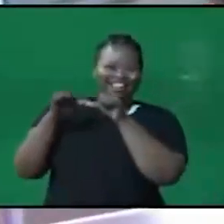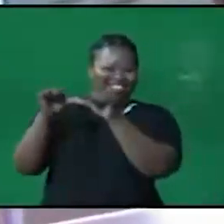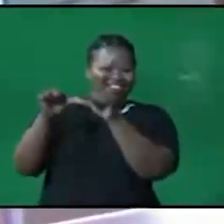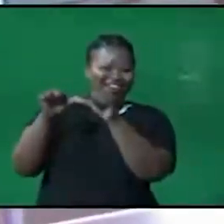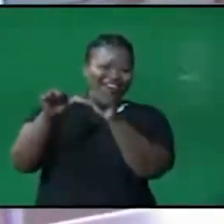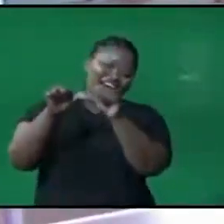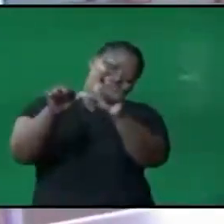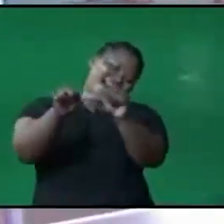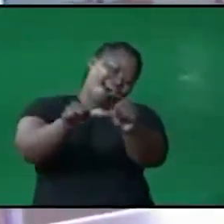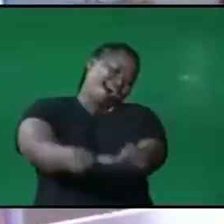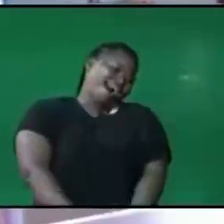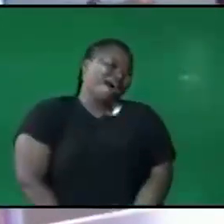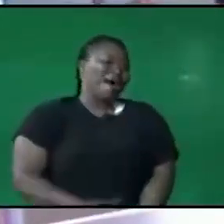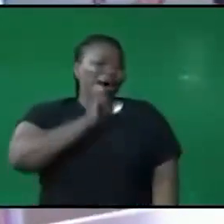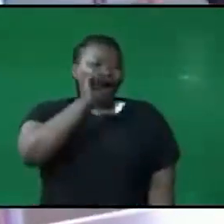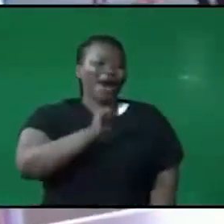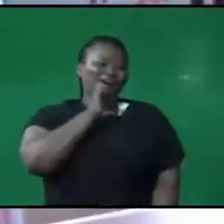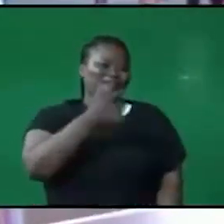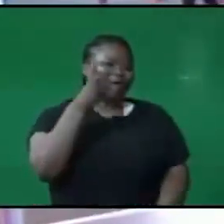Siyaya.